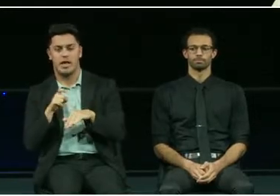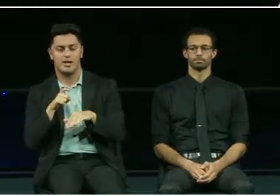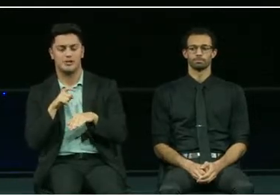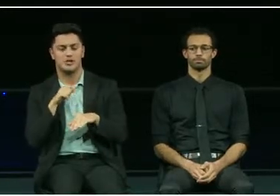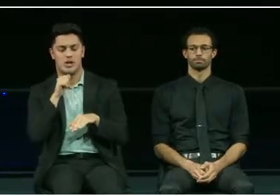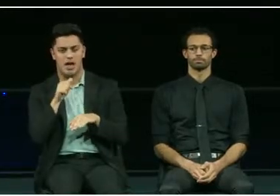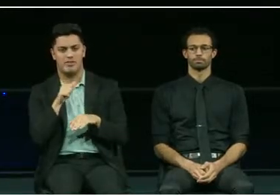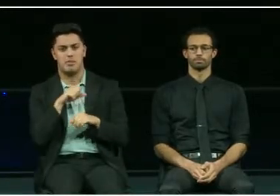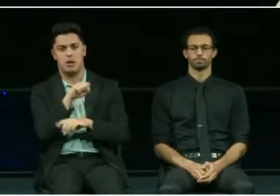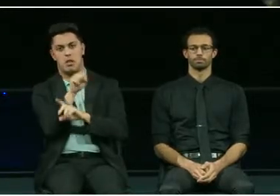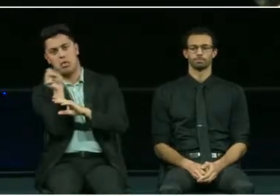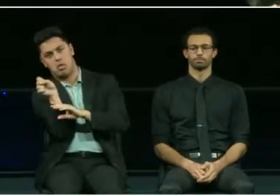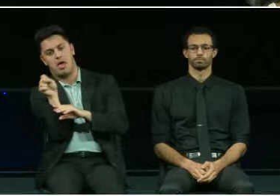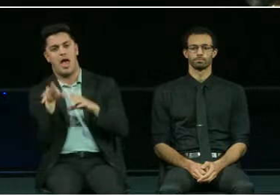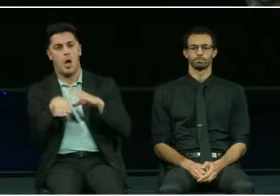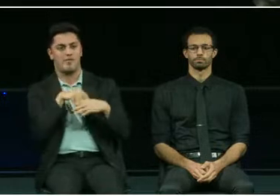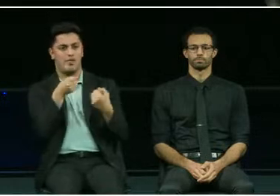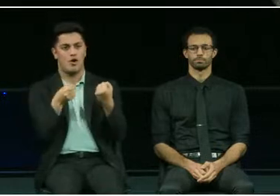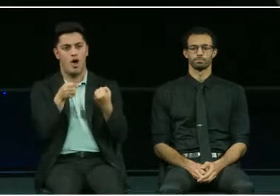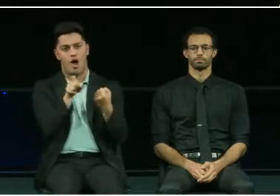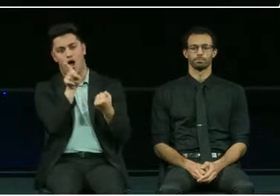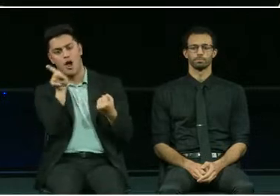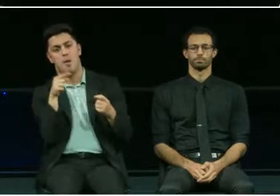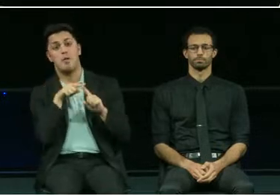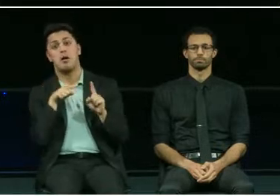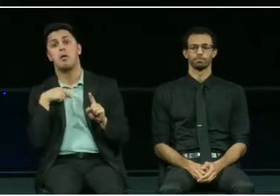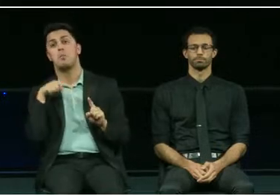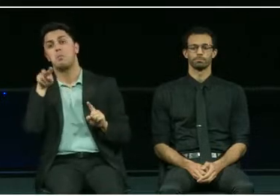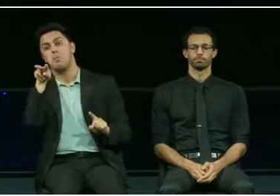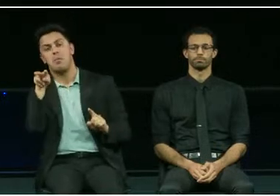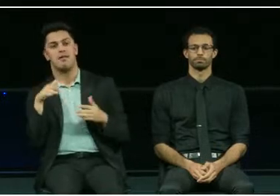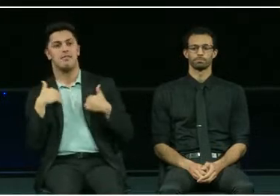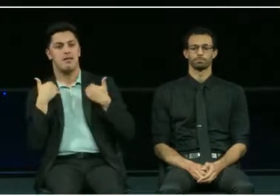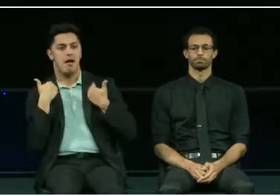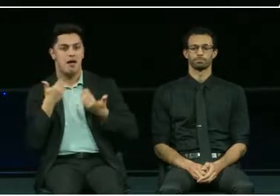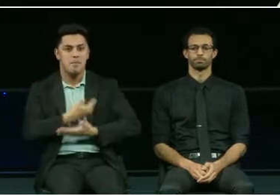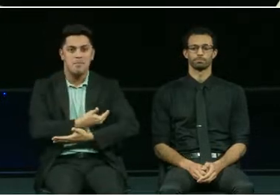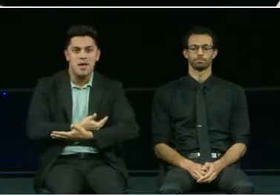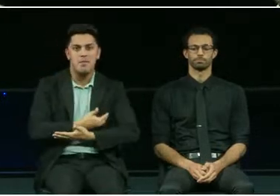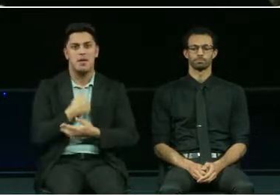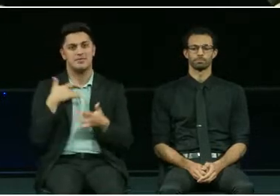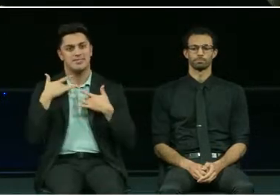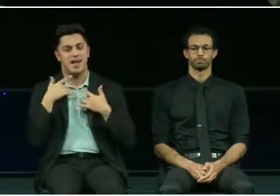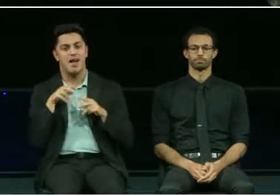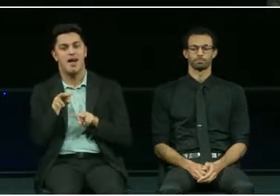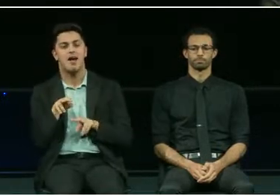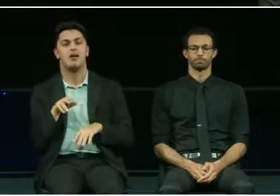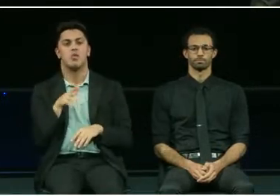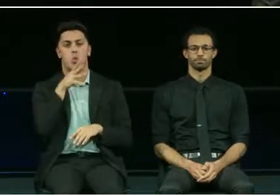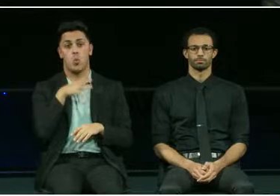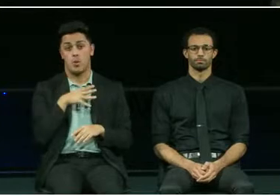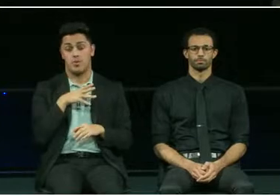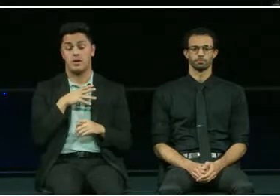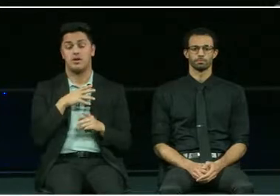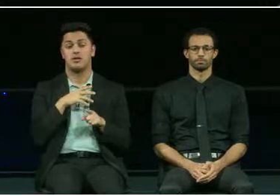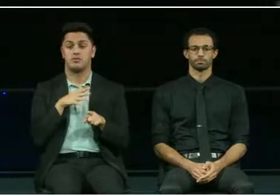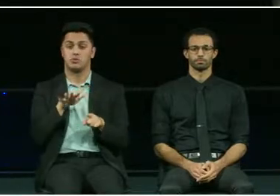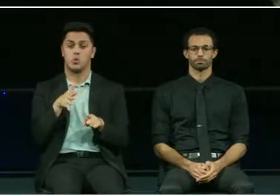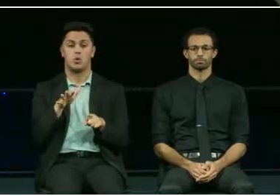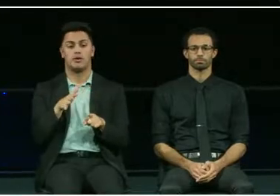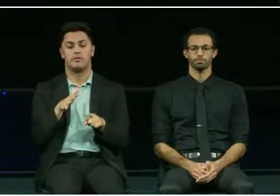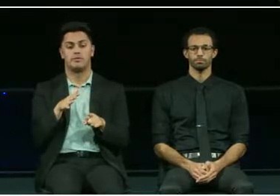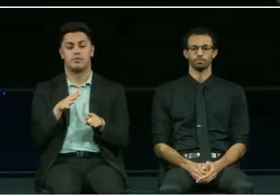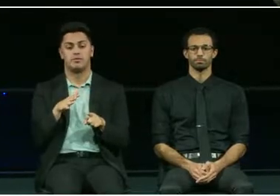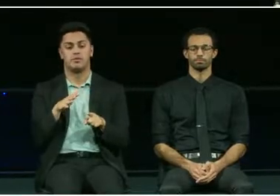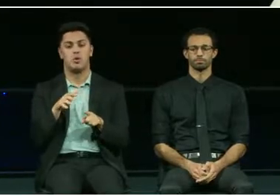that. But I was so happy to see such a young calf and so excited. So, and after that, Boman sort of he